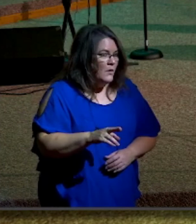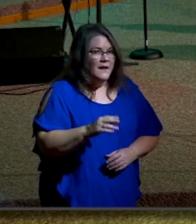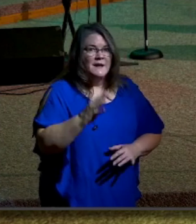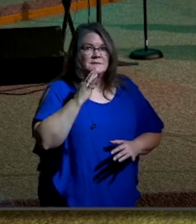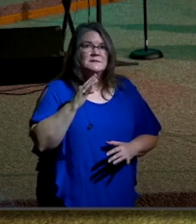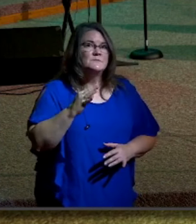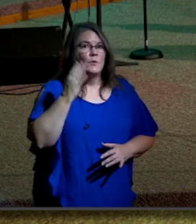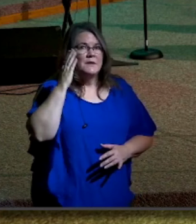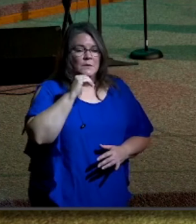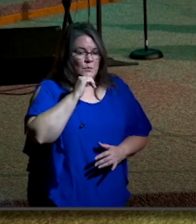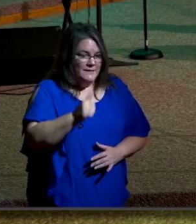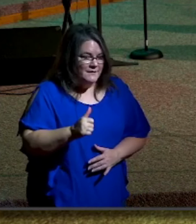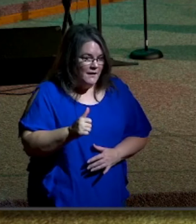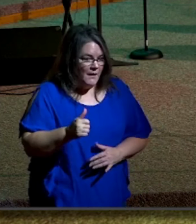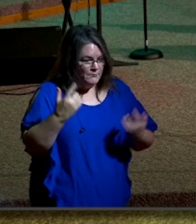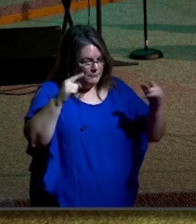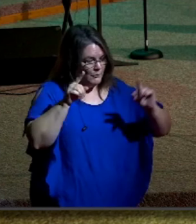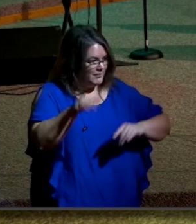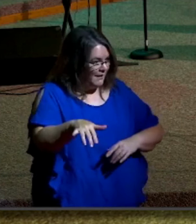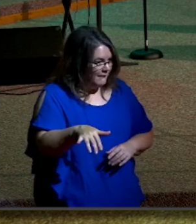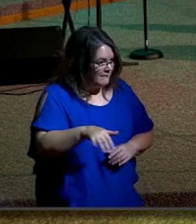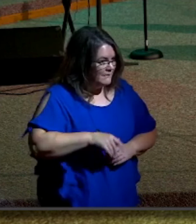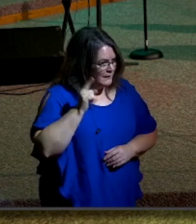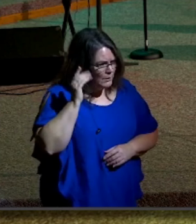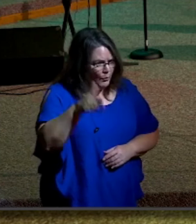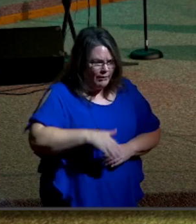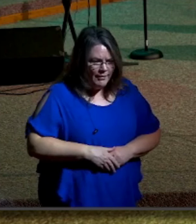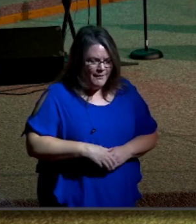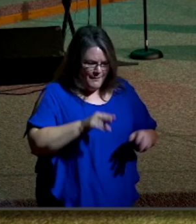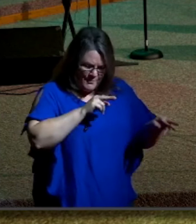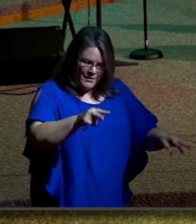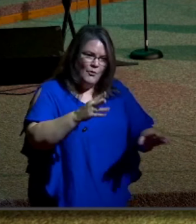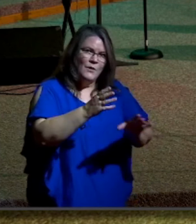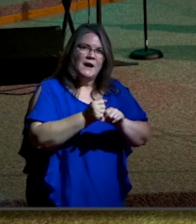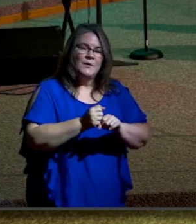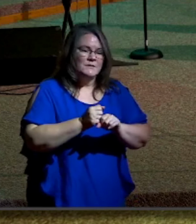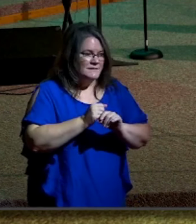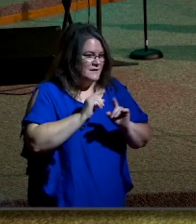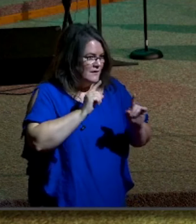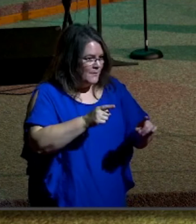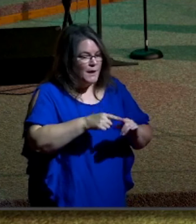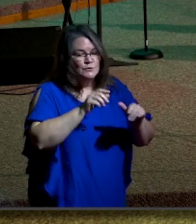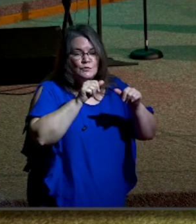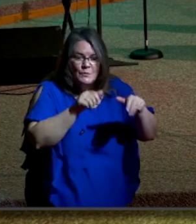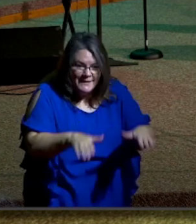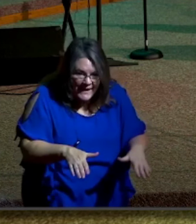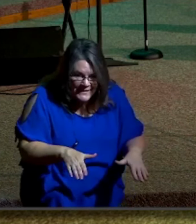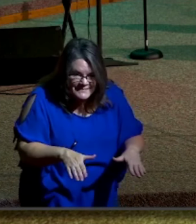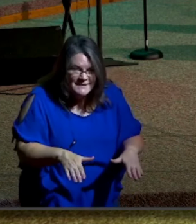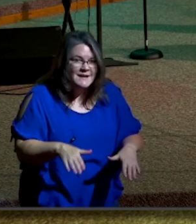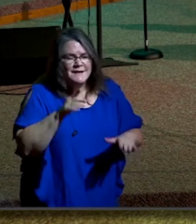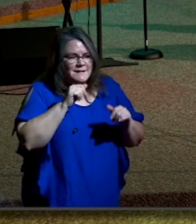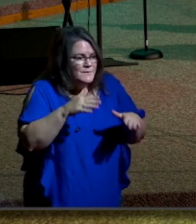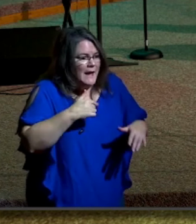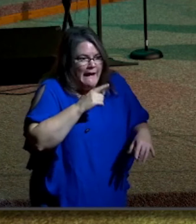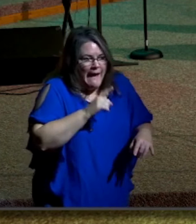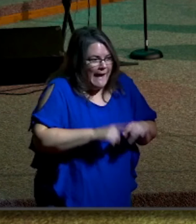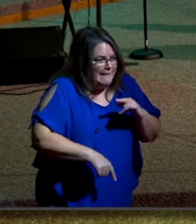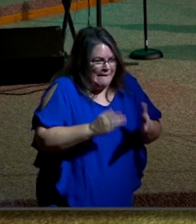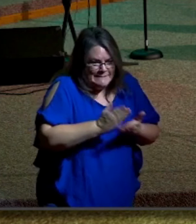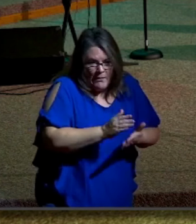he not fulfill it? Behold, I received a command to bless. He has blessed, and I cannot revoke it.